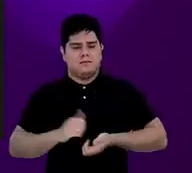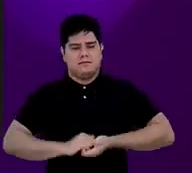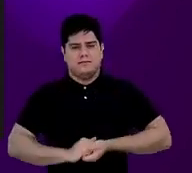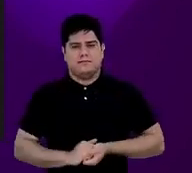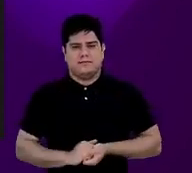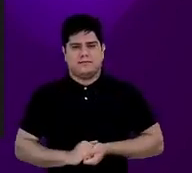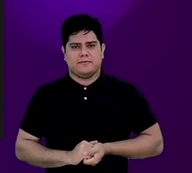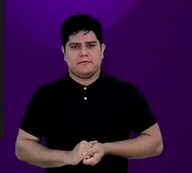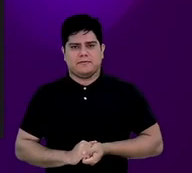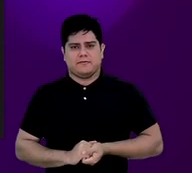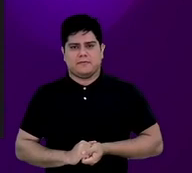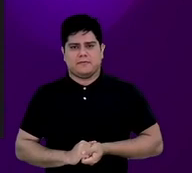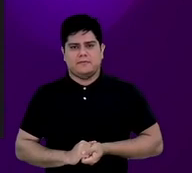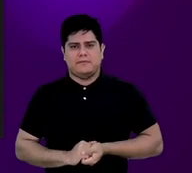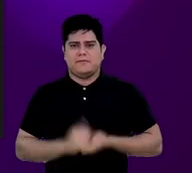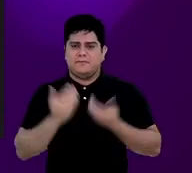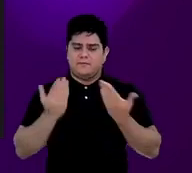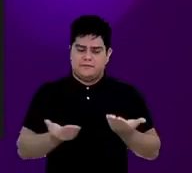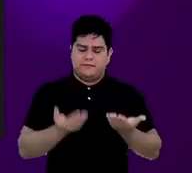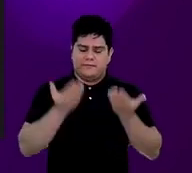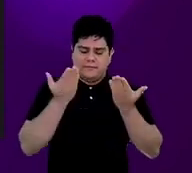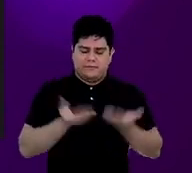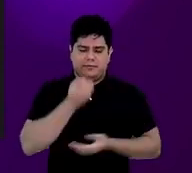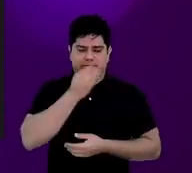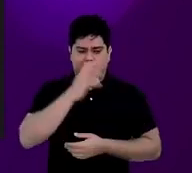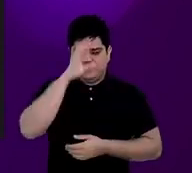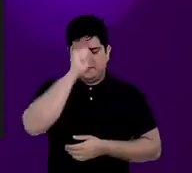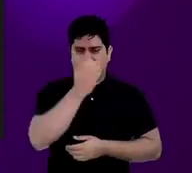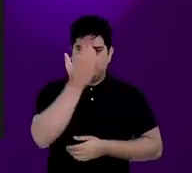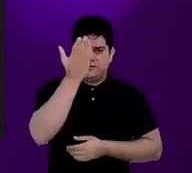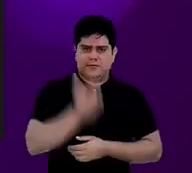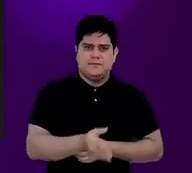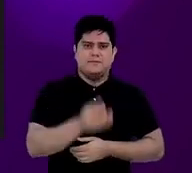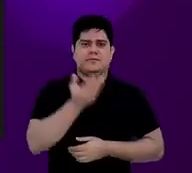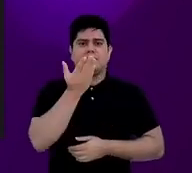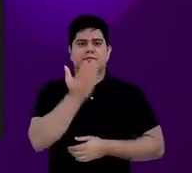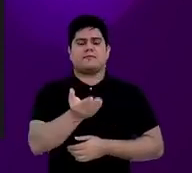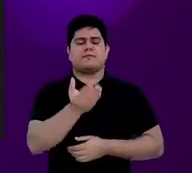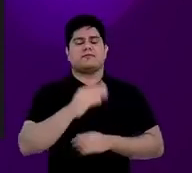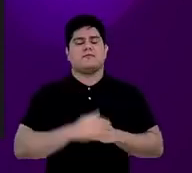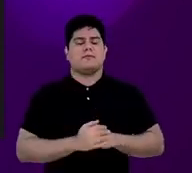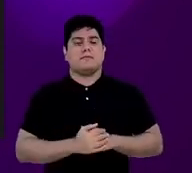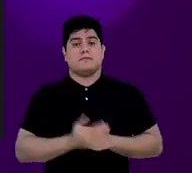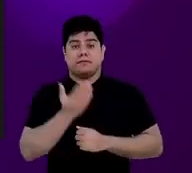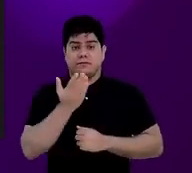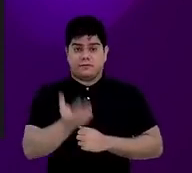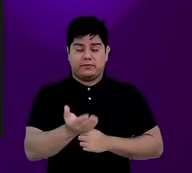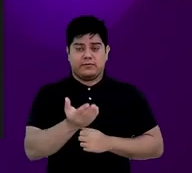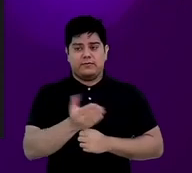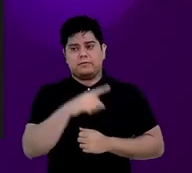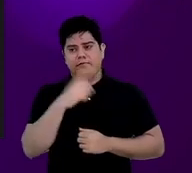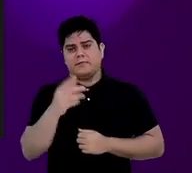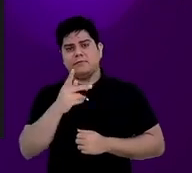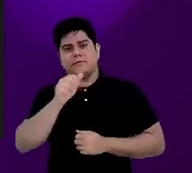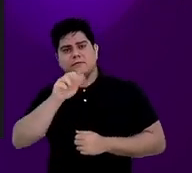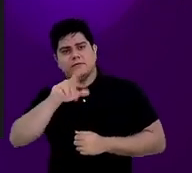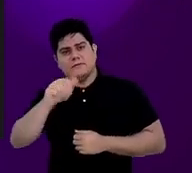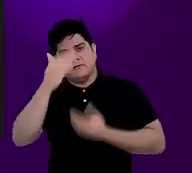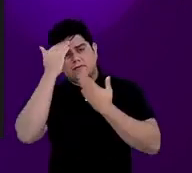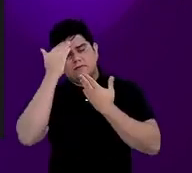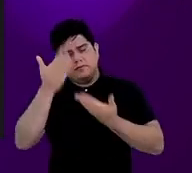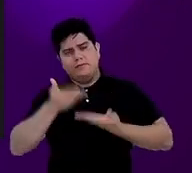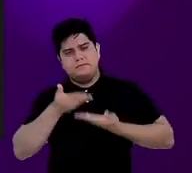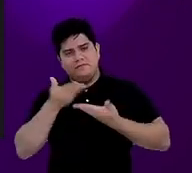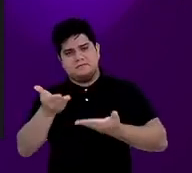learn from you, and Paulo, your kindness to invite us. It was very, very good.